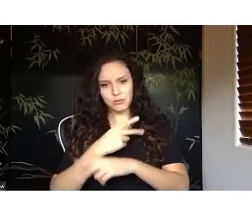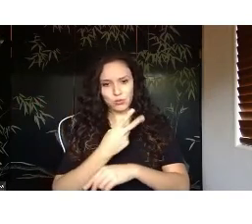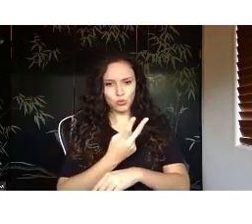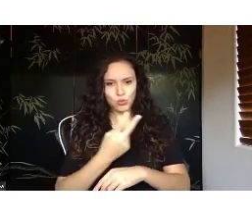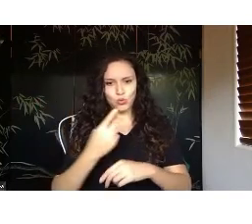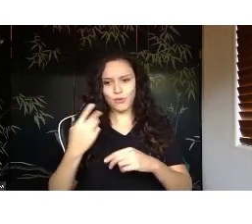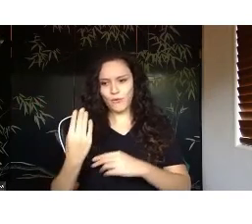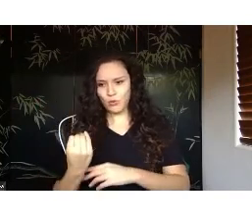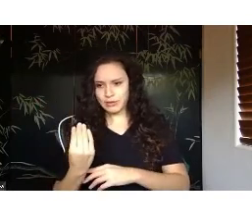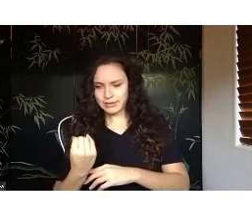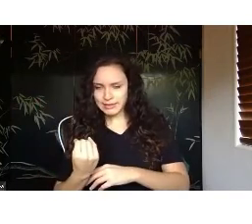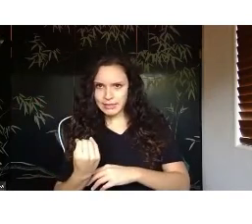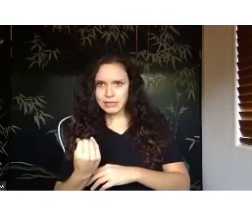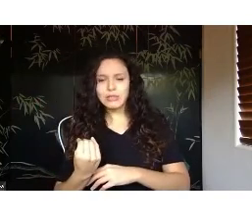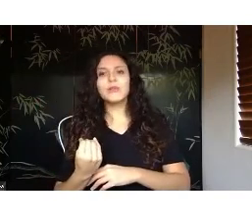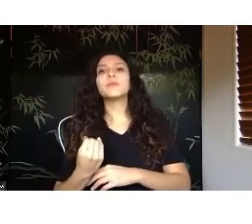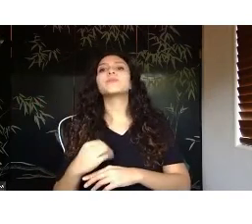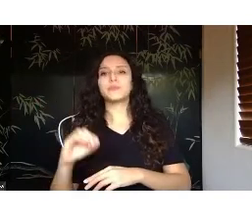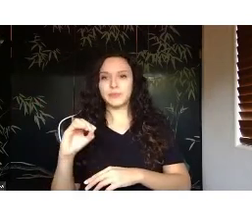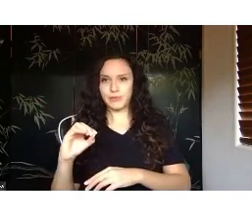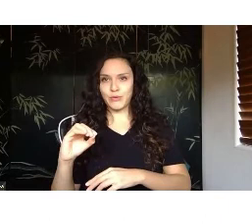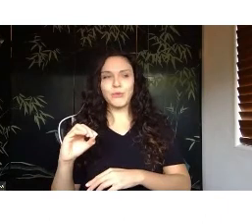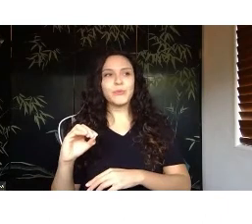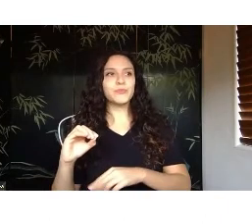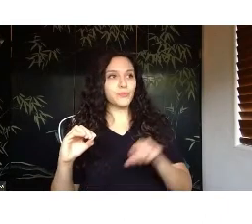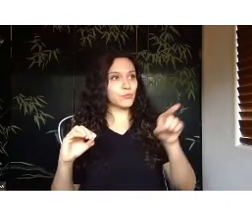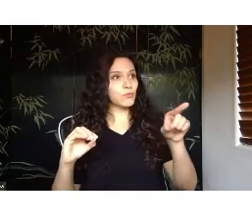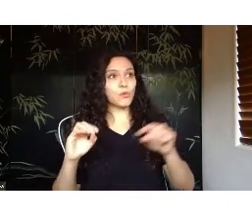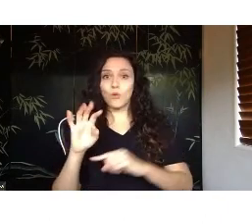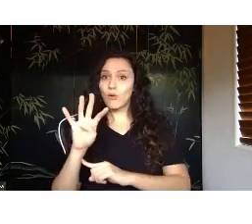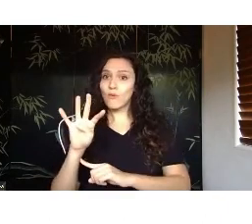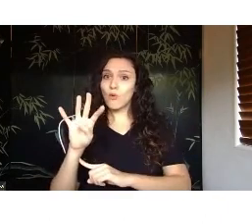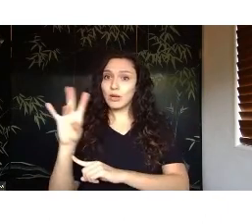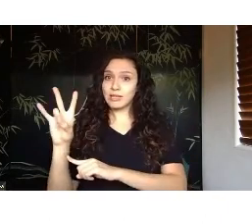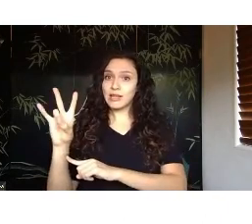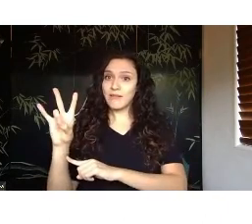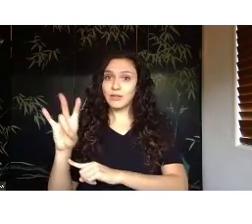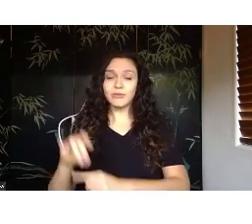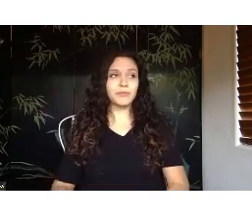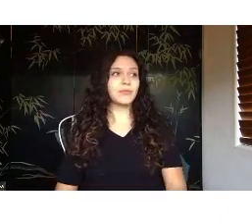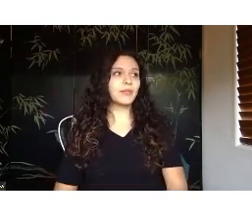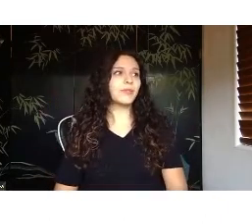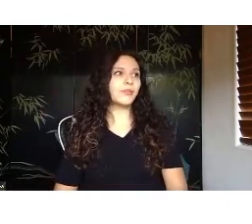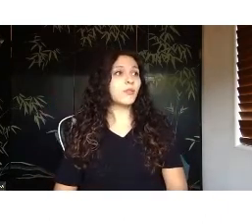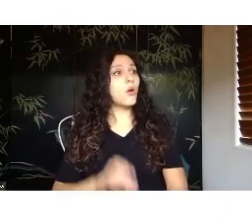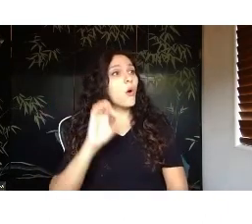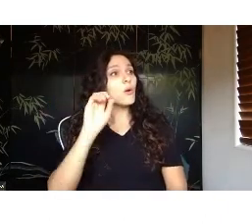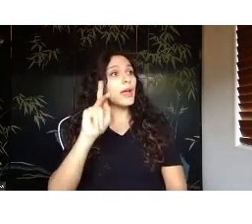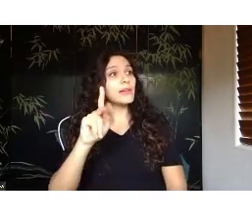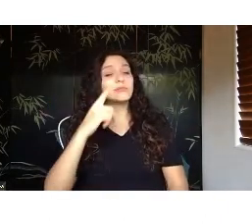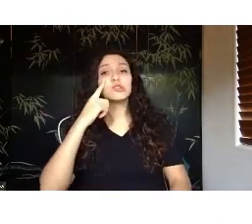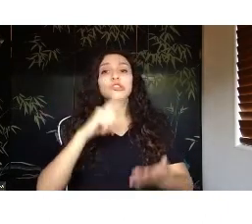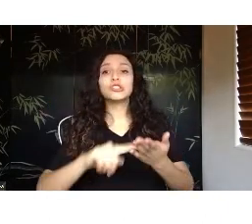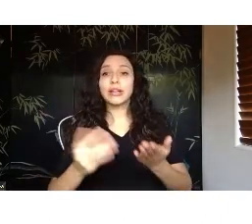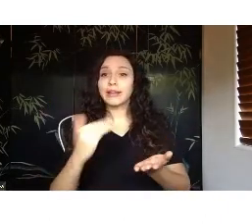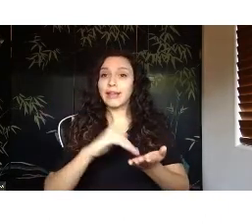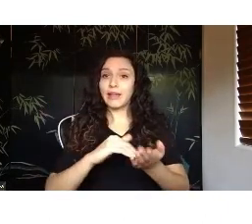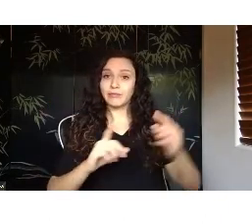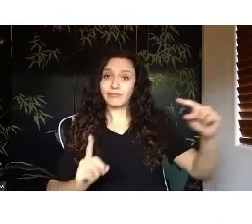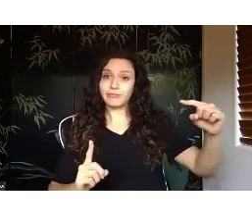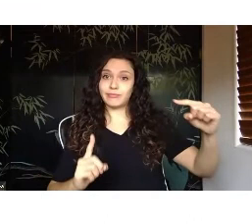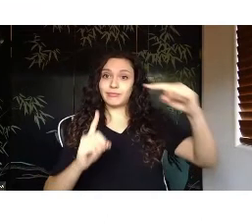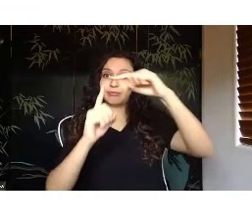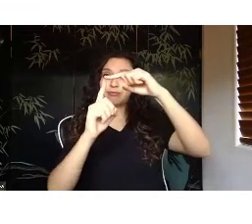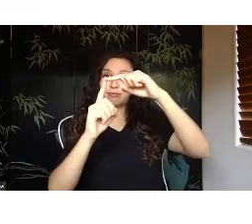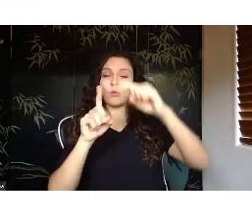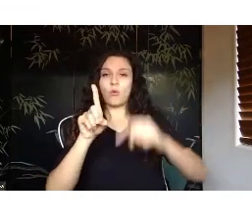4, 7. 7 times 2 is 14. We get 0. So that's 47. Okay,